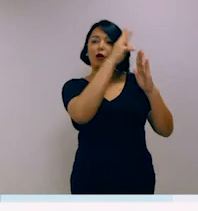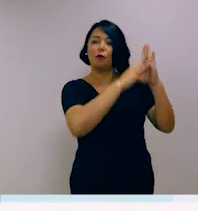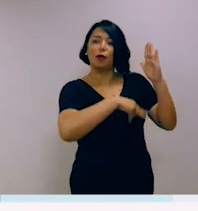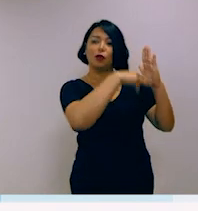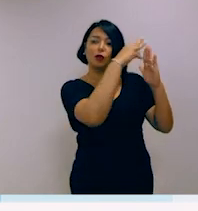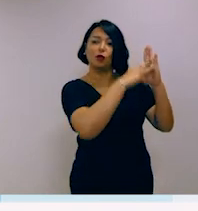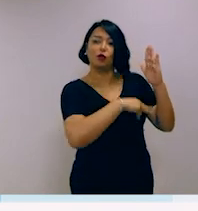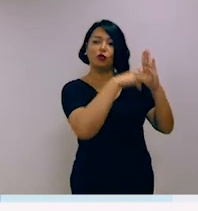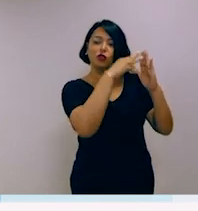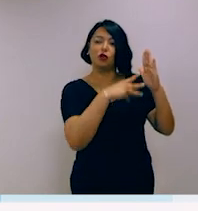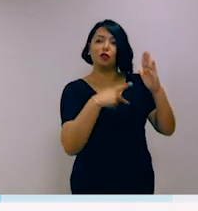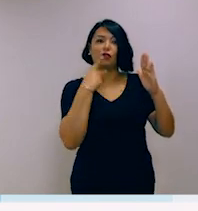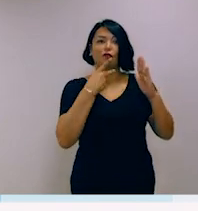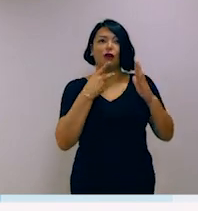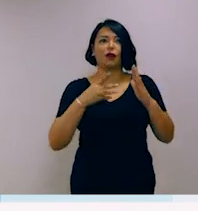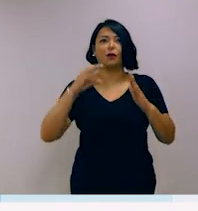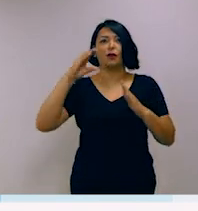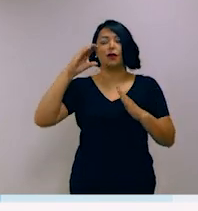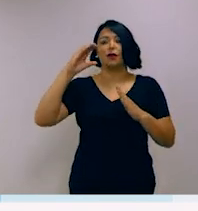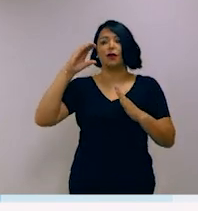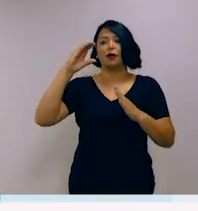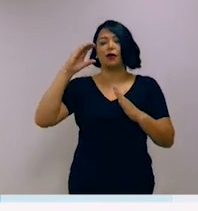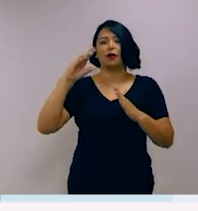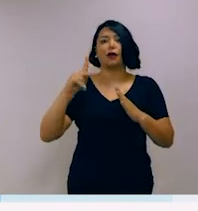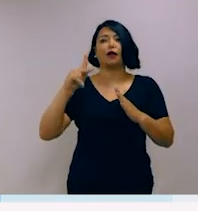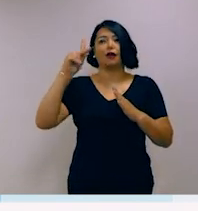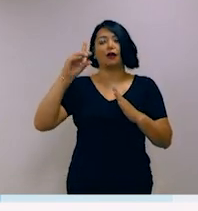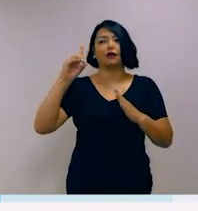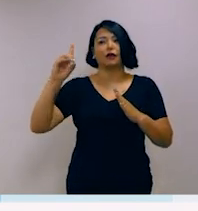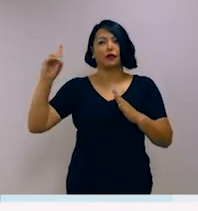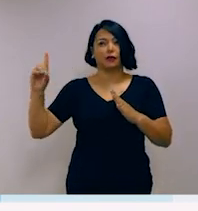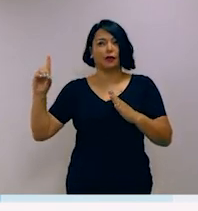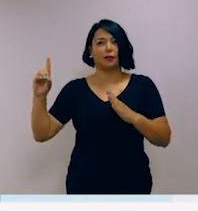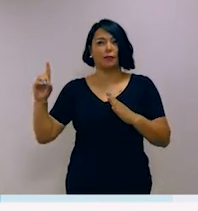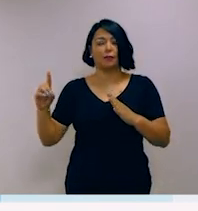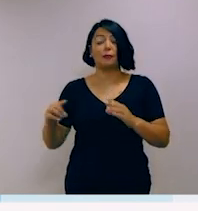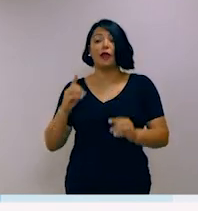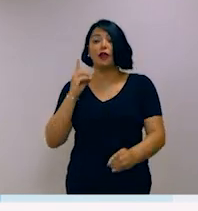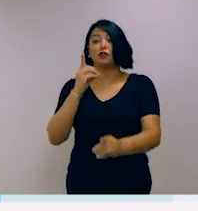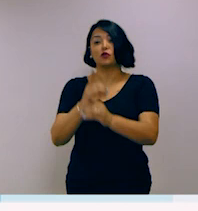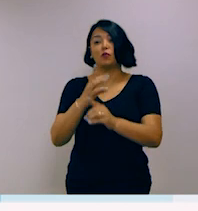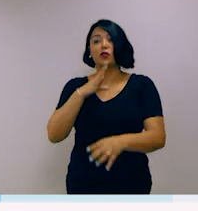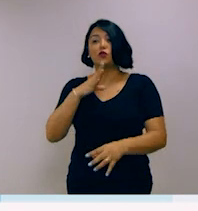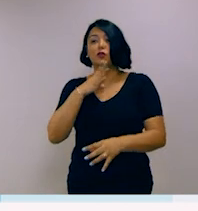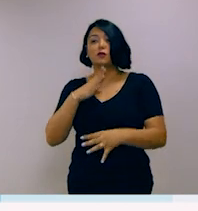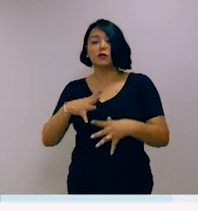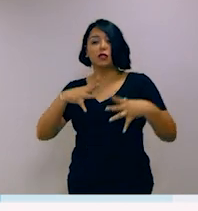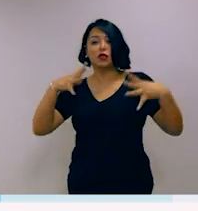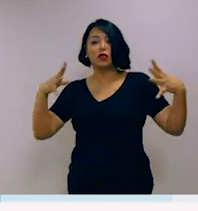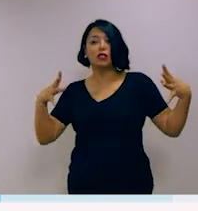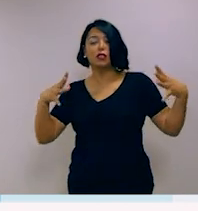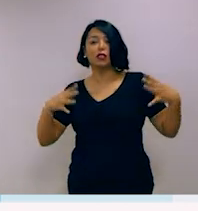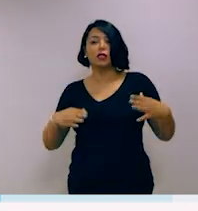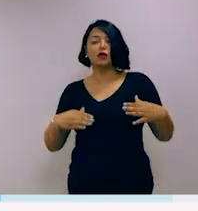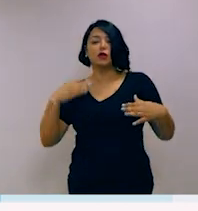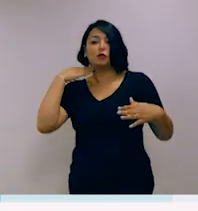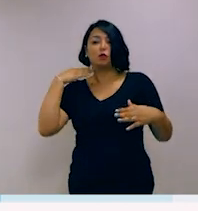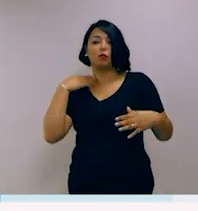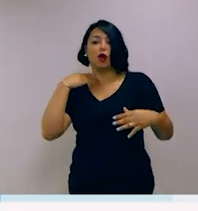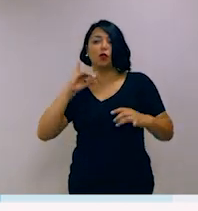on the KDD. KDD defends what? Discovering knowledge in